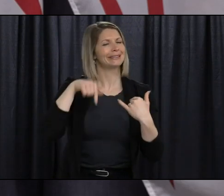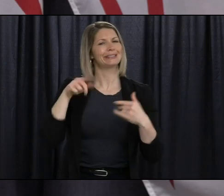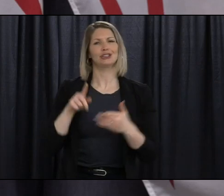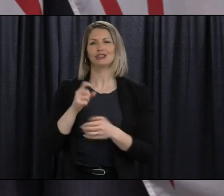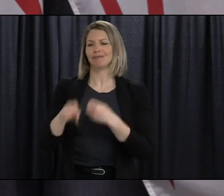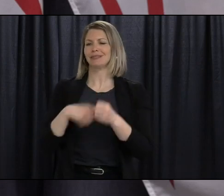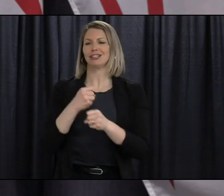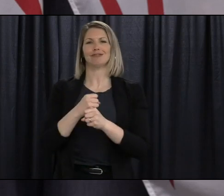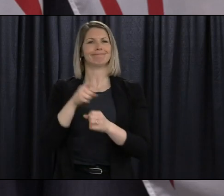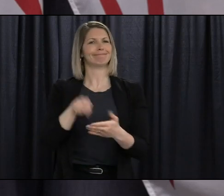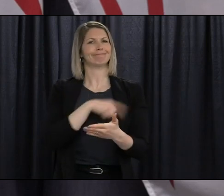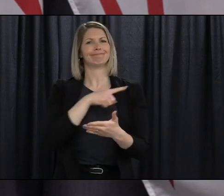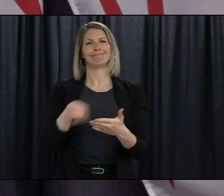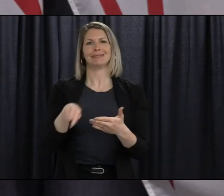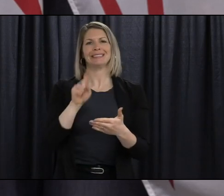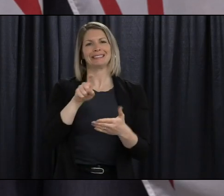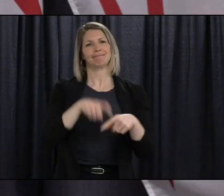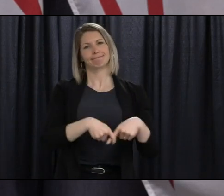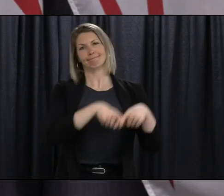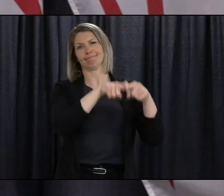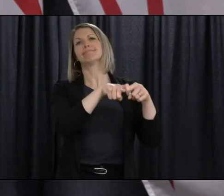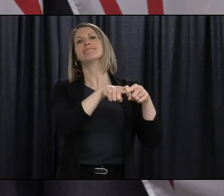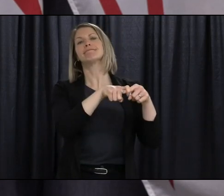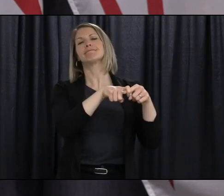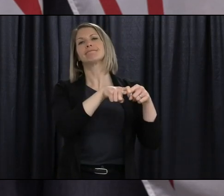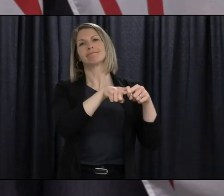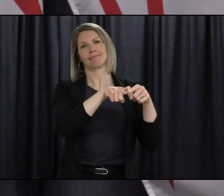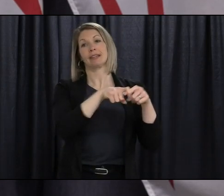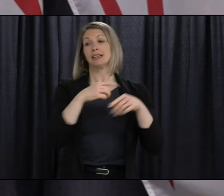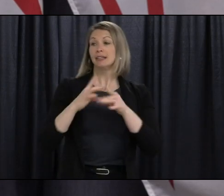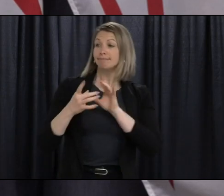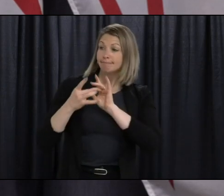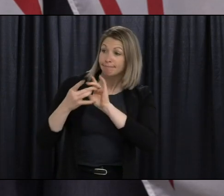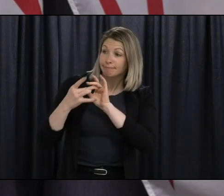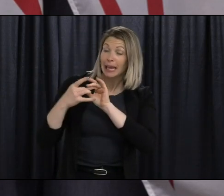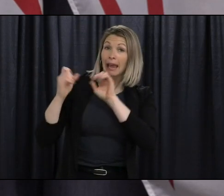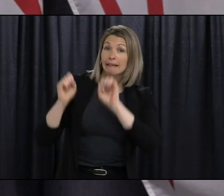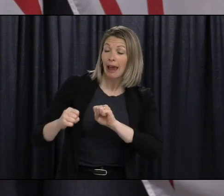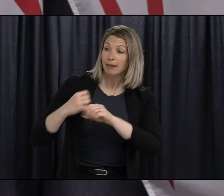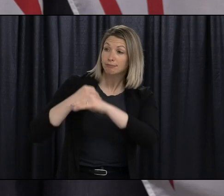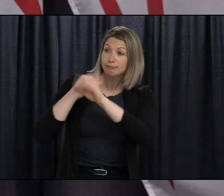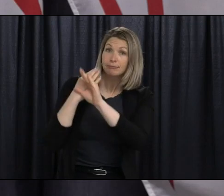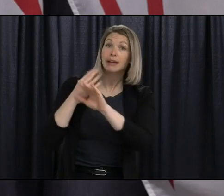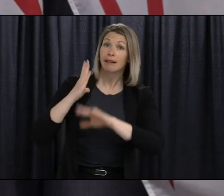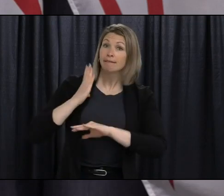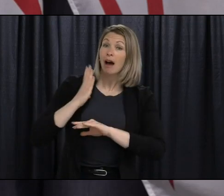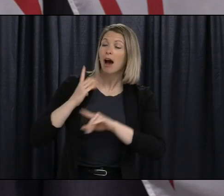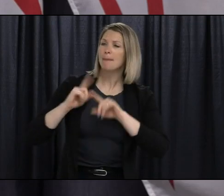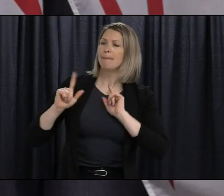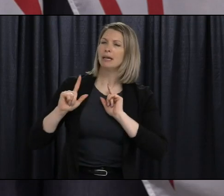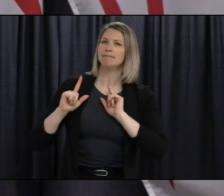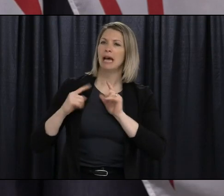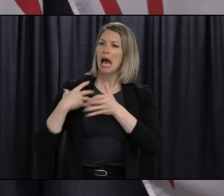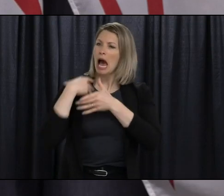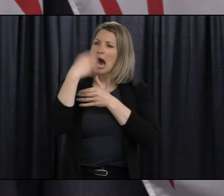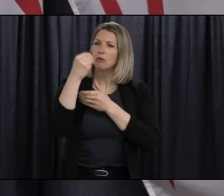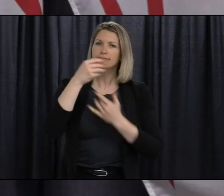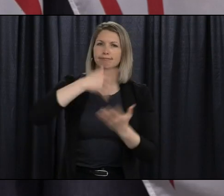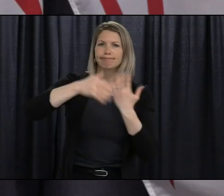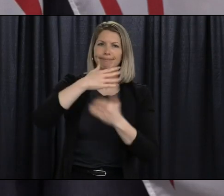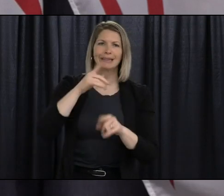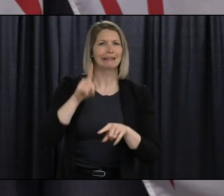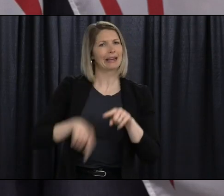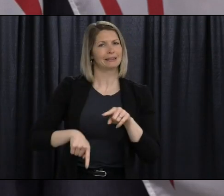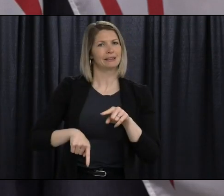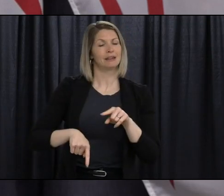protect others and keep them safe. When I see each day the great lengths we are willing to go to support one another in our province, I am